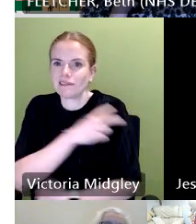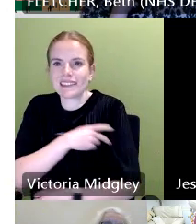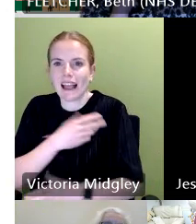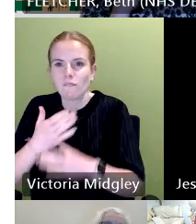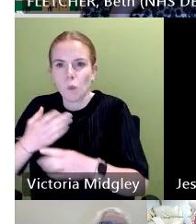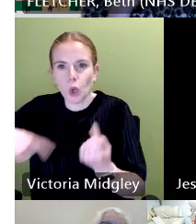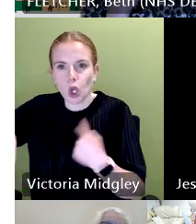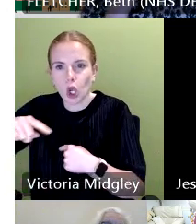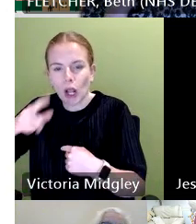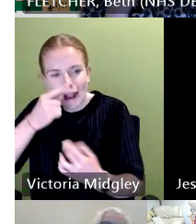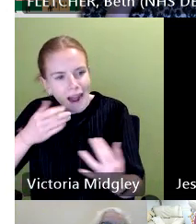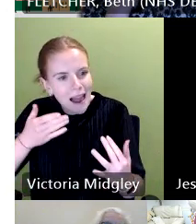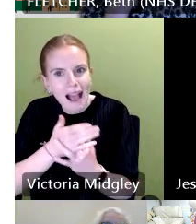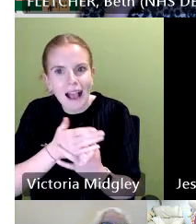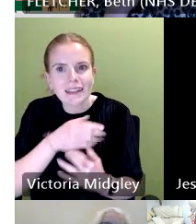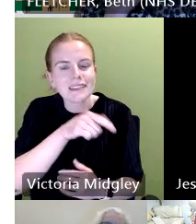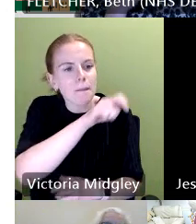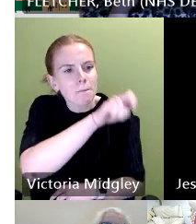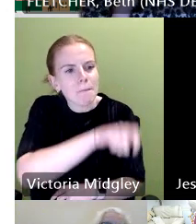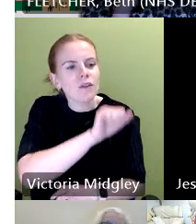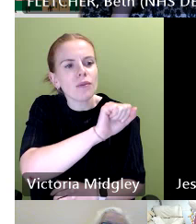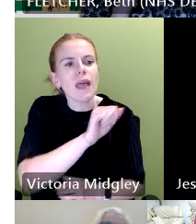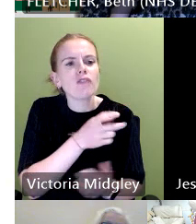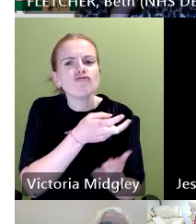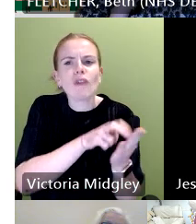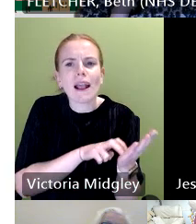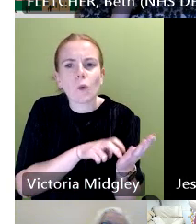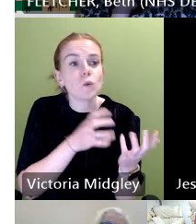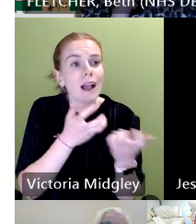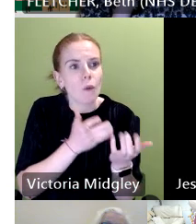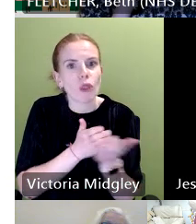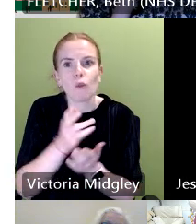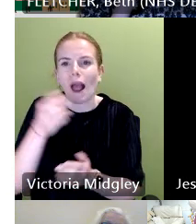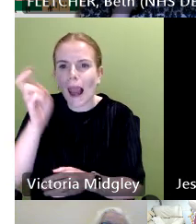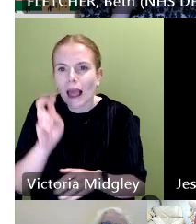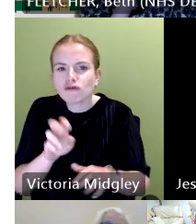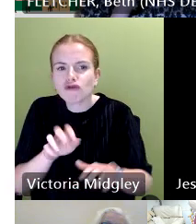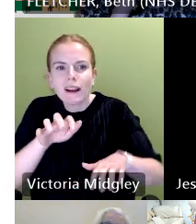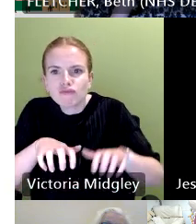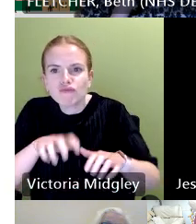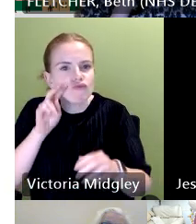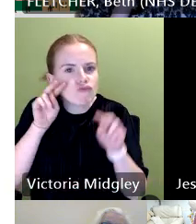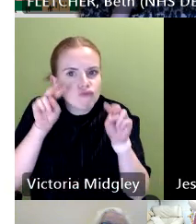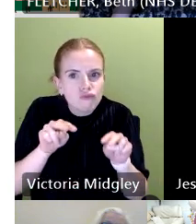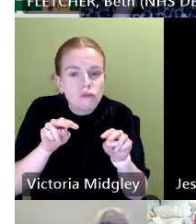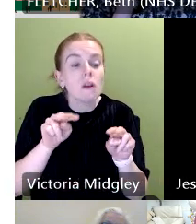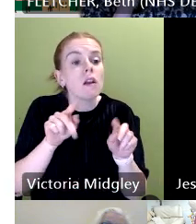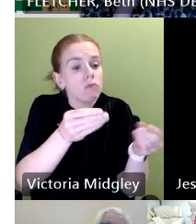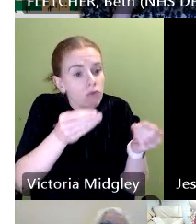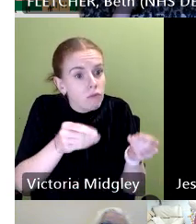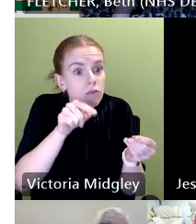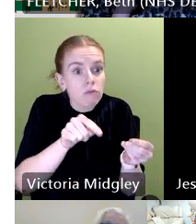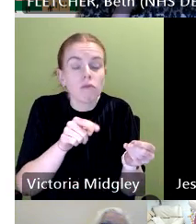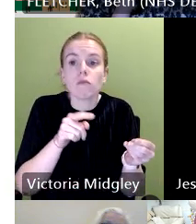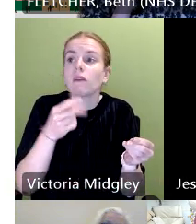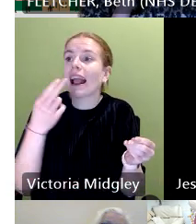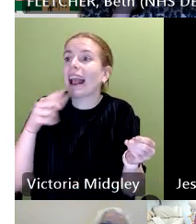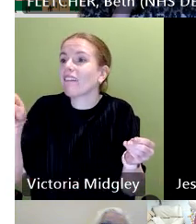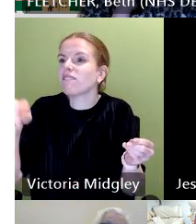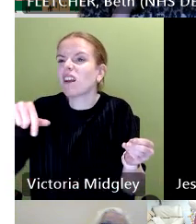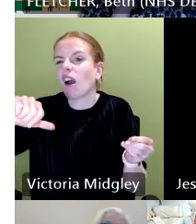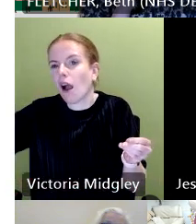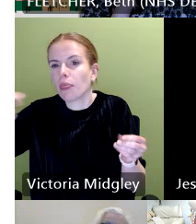electronic patient records and also can share information between relevant agencies where that's required. But